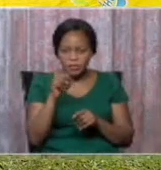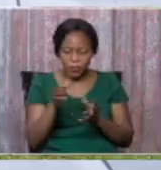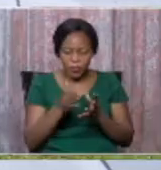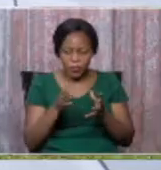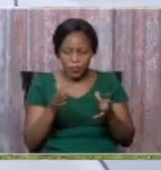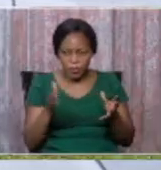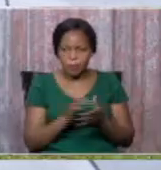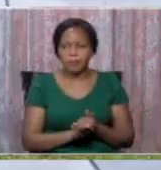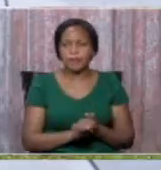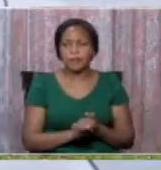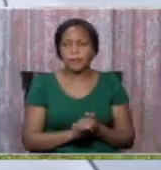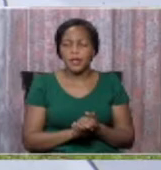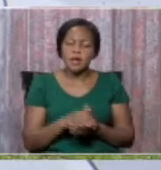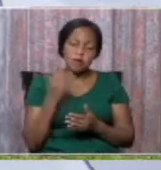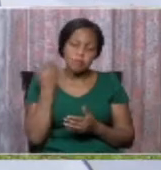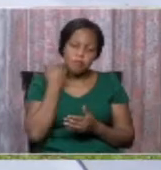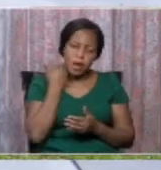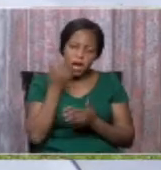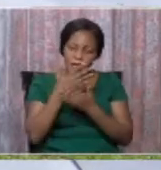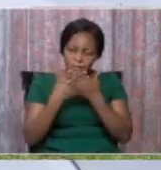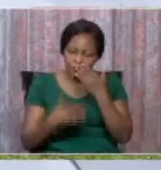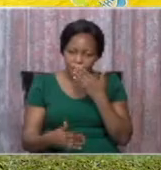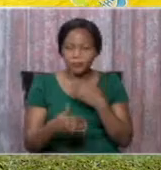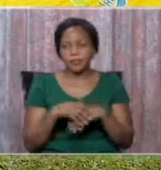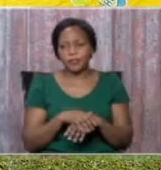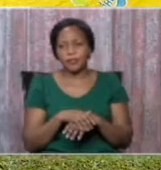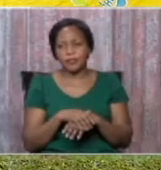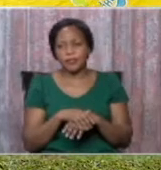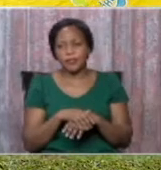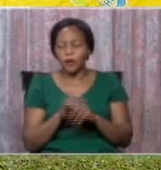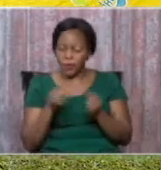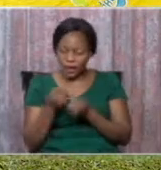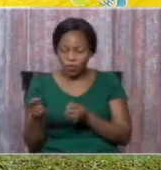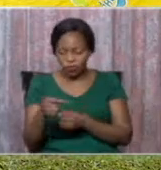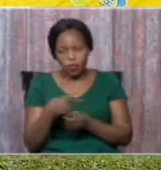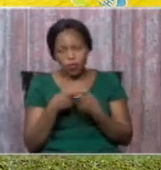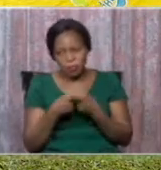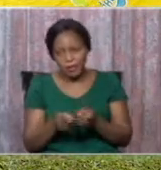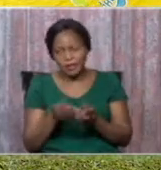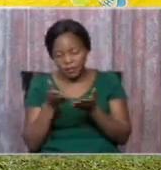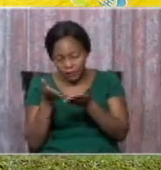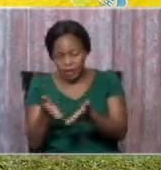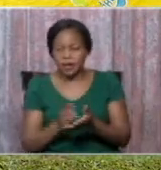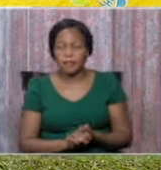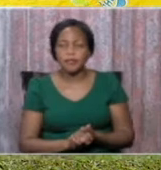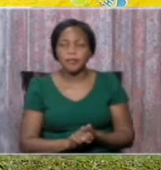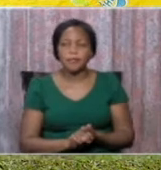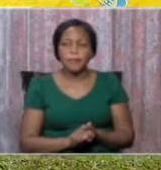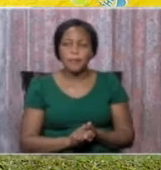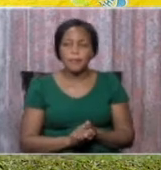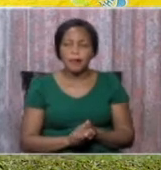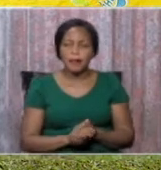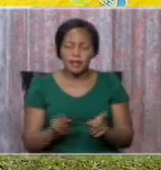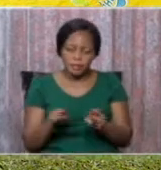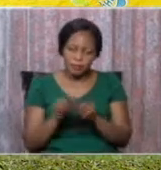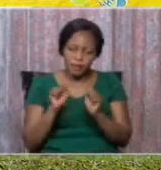Okay. Starting of the menstrual period. But there's something else that we did not talk about. All these